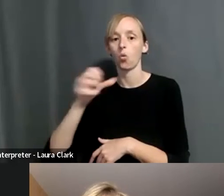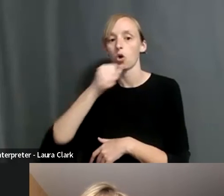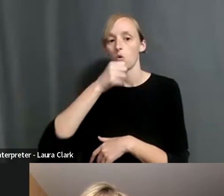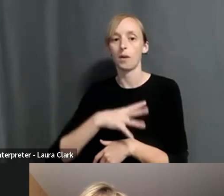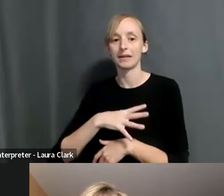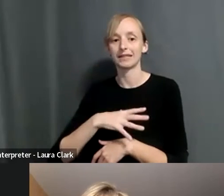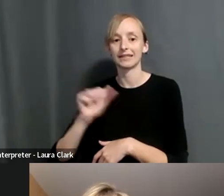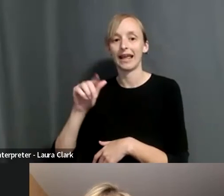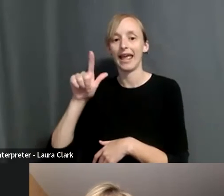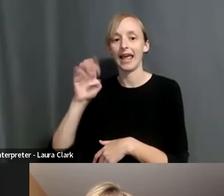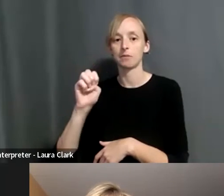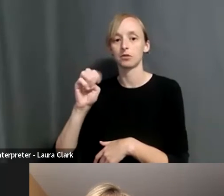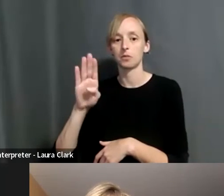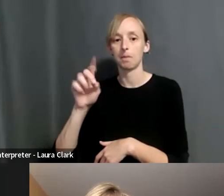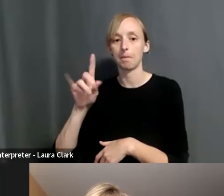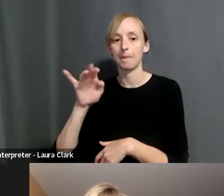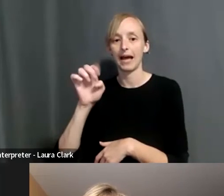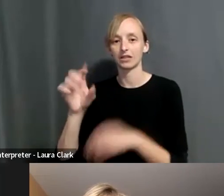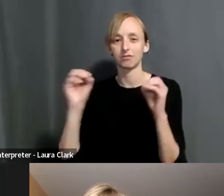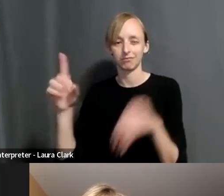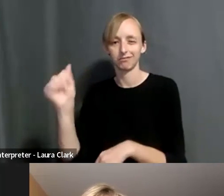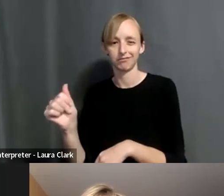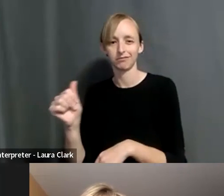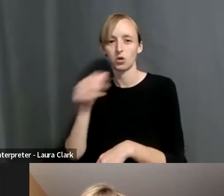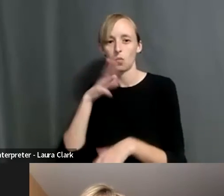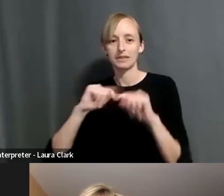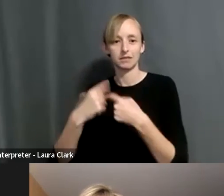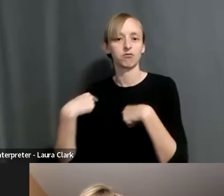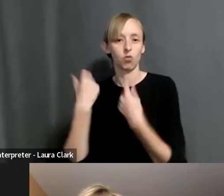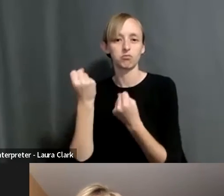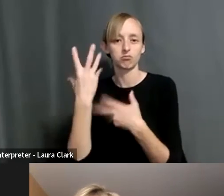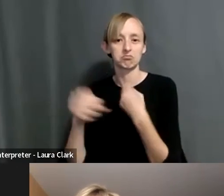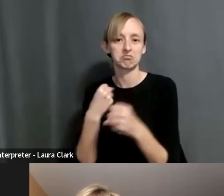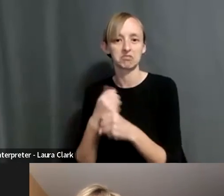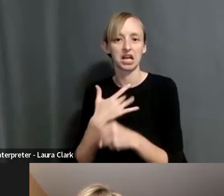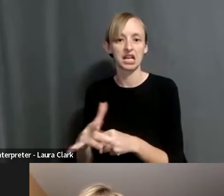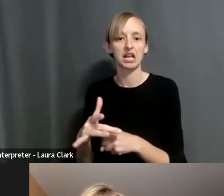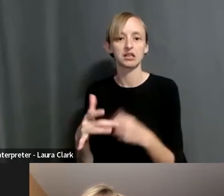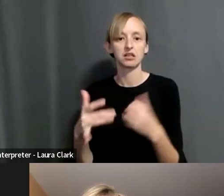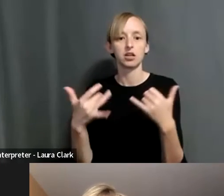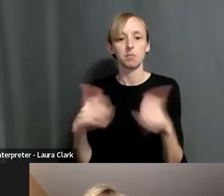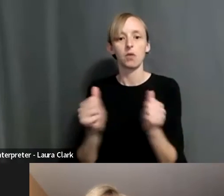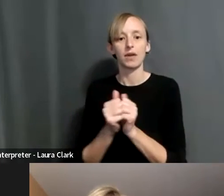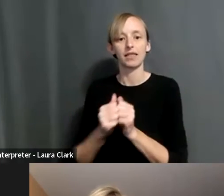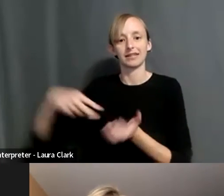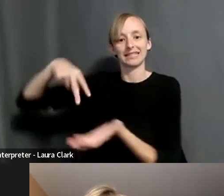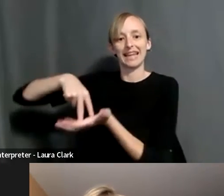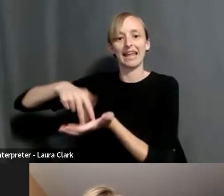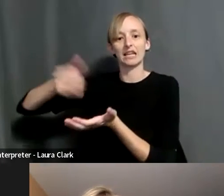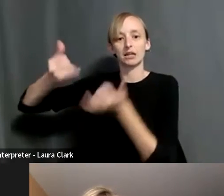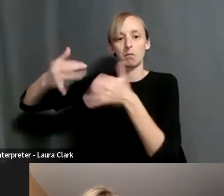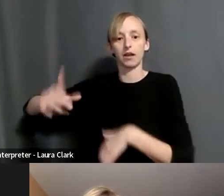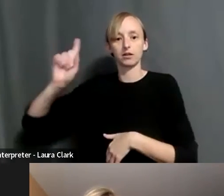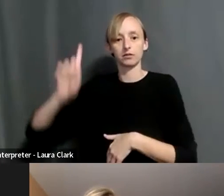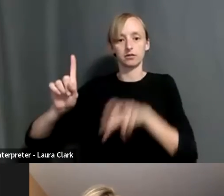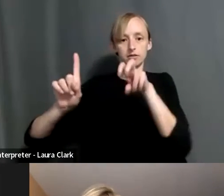team for a number of years. I usually play with a standing player, and I get 2 bounces to the ball